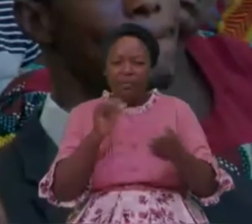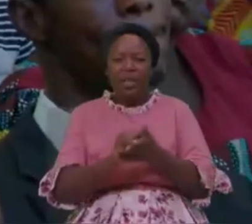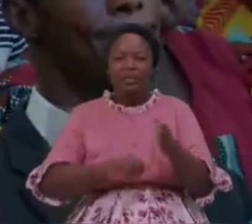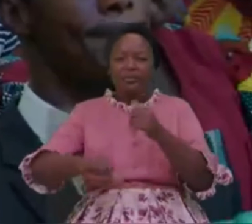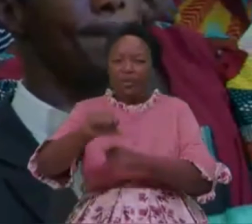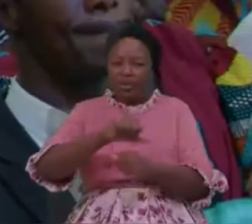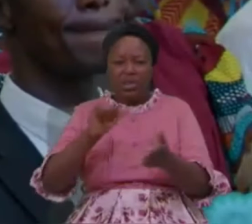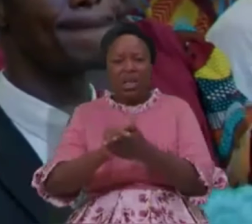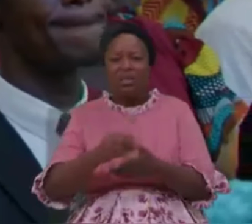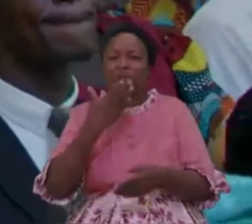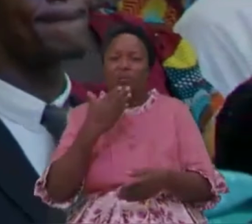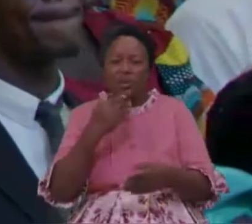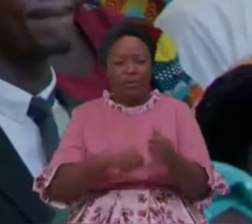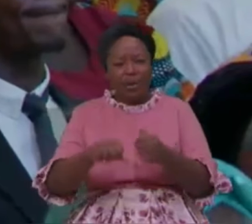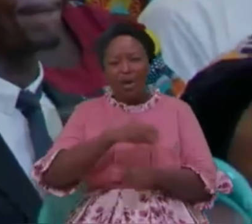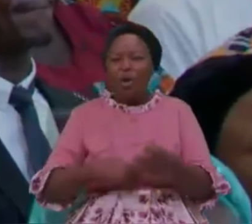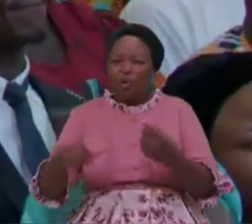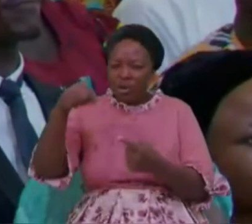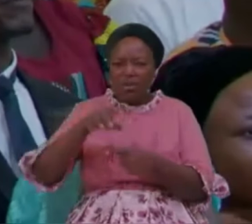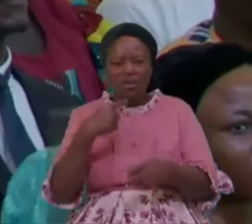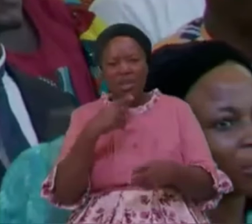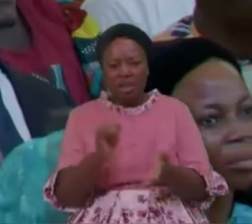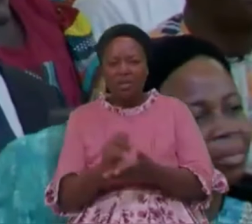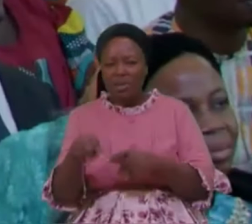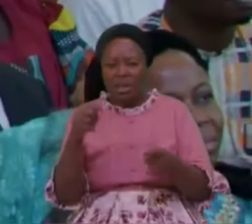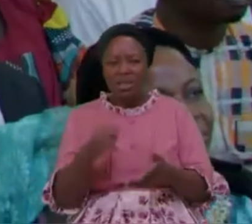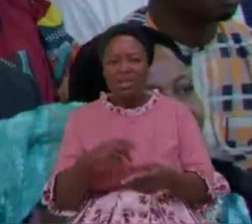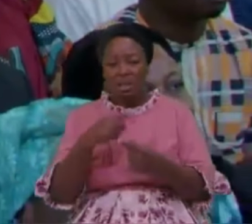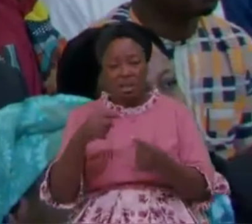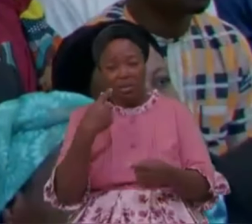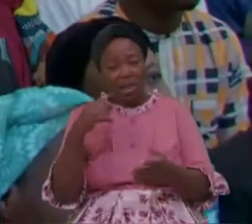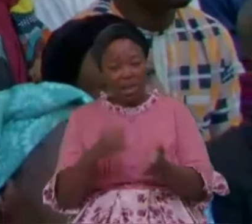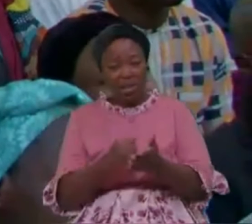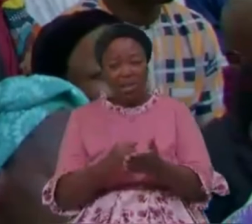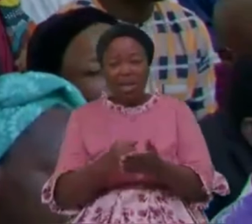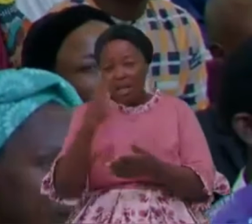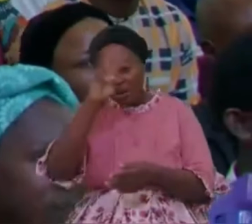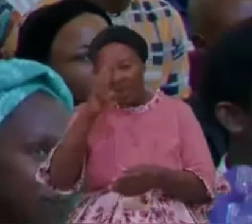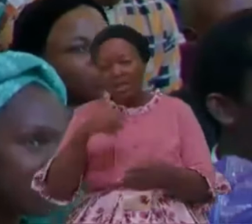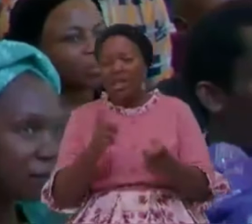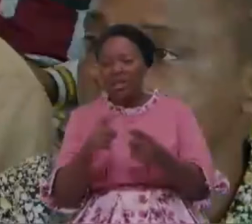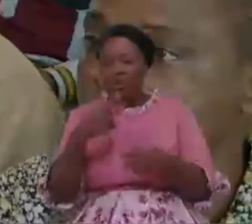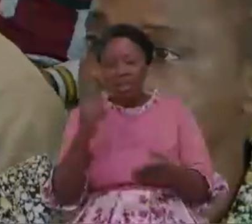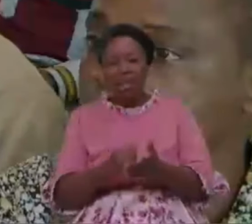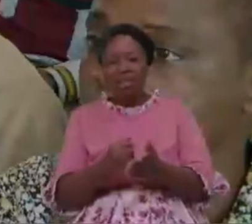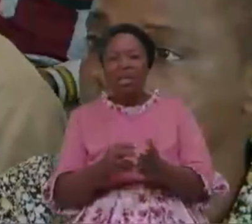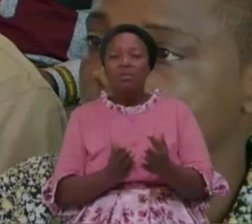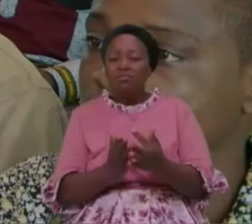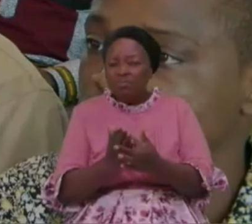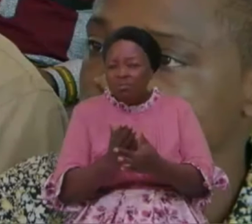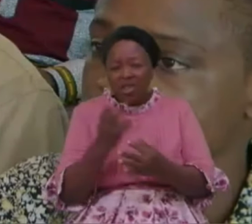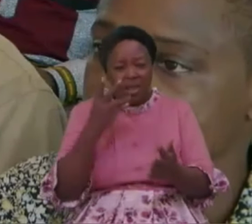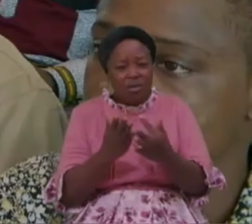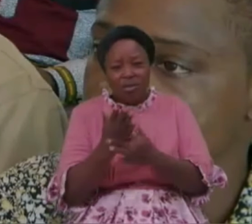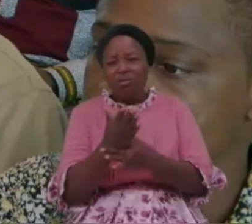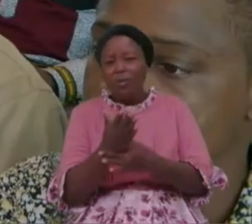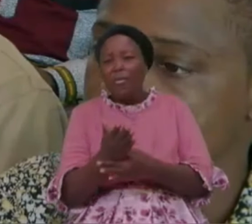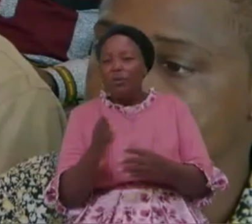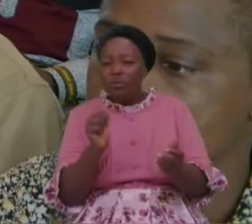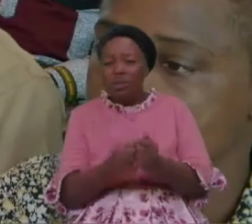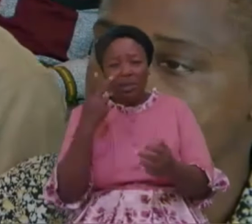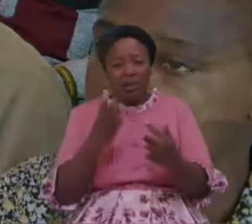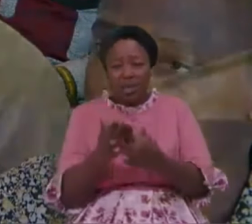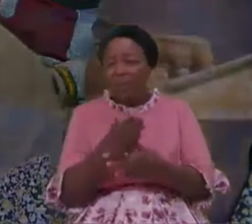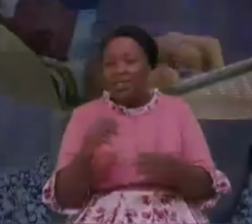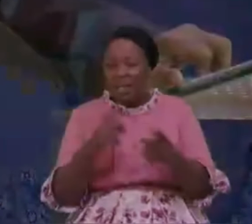And when you say that, innocently. And you say that with transparency. Truly, in your heart, you're